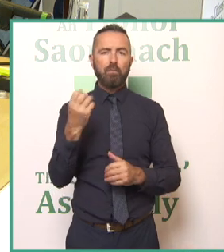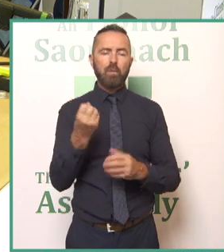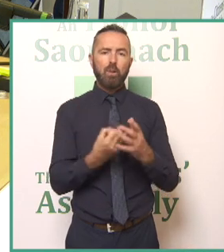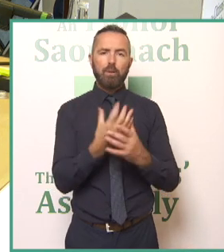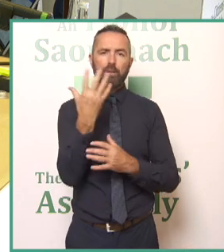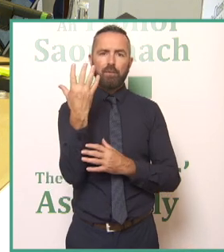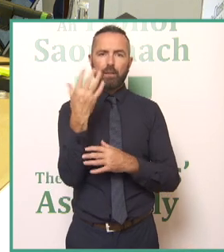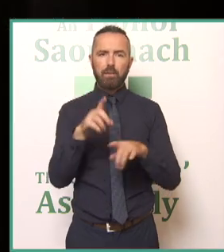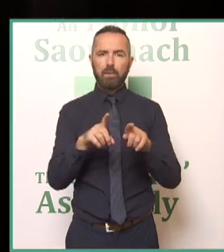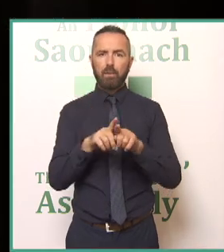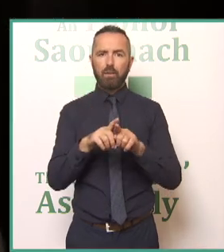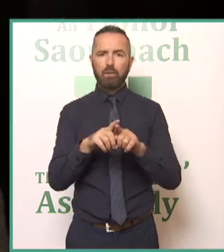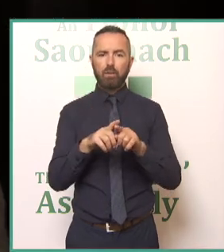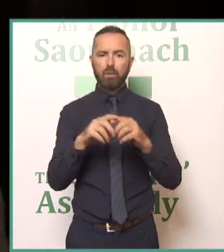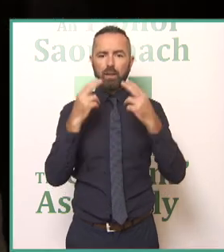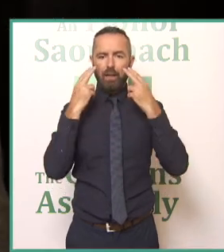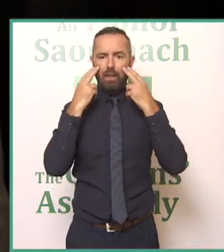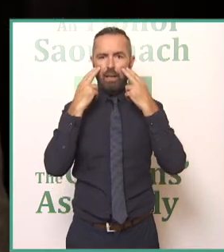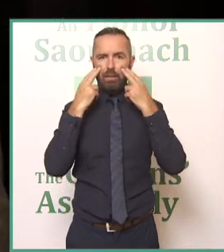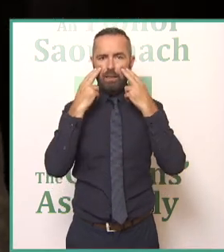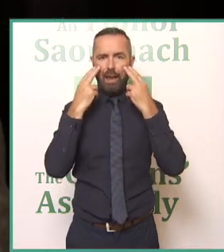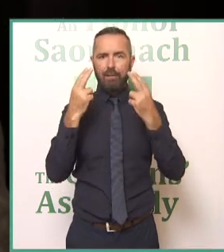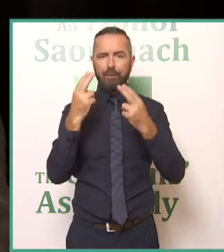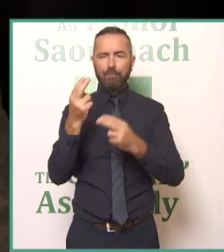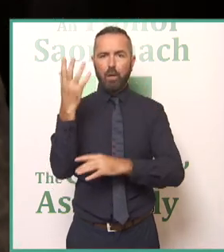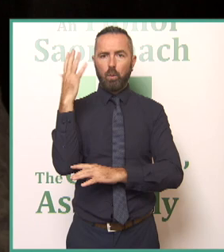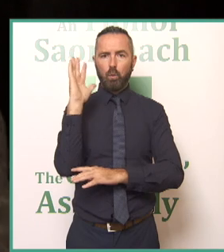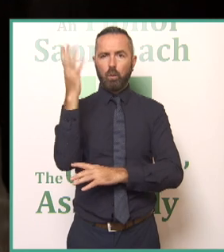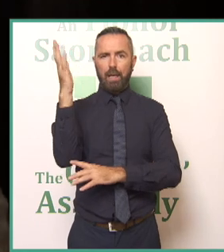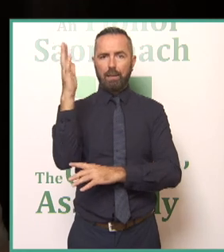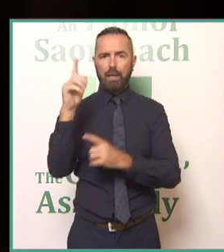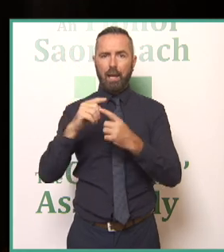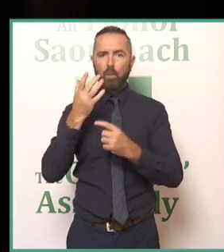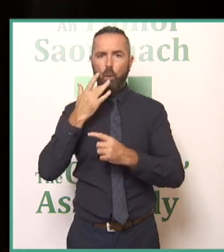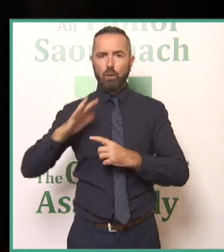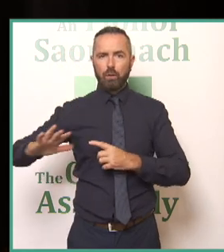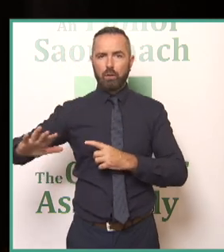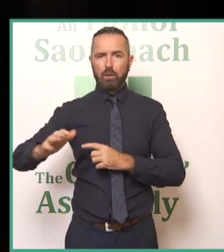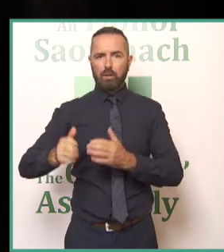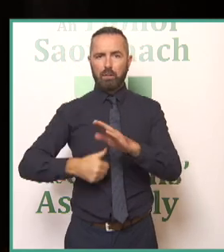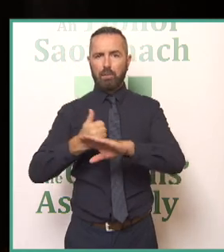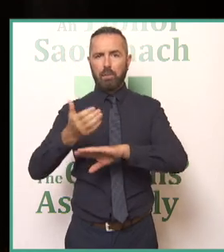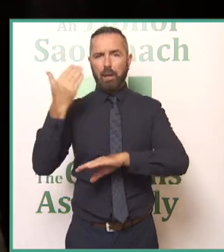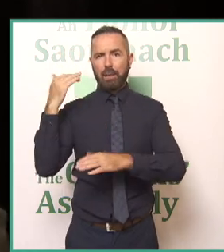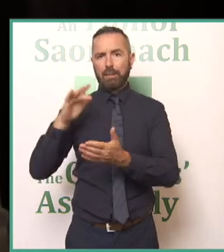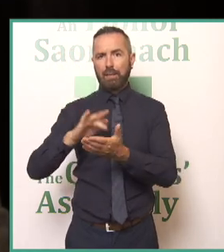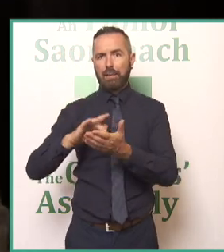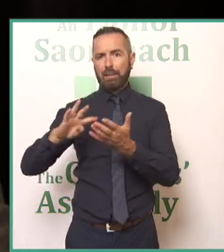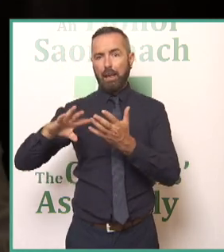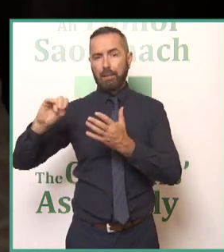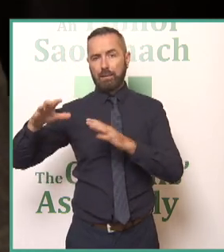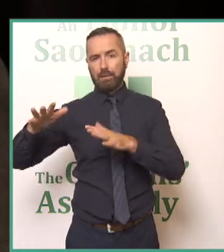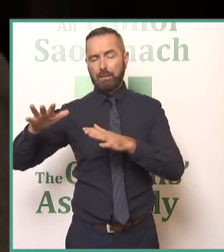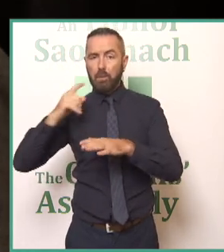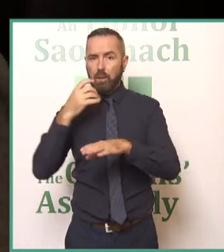developed a native woodland and pond area in the mid-90s. That also involves ongoing